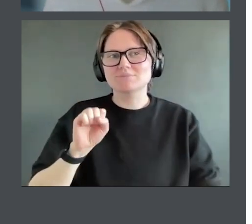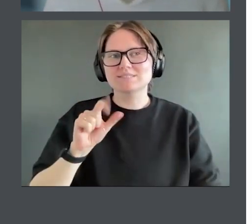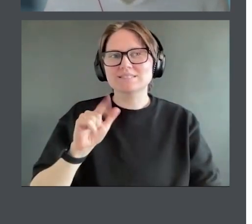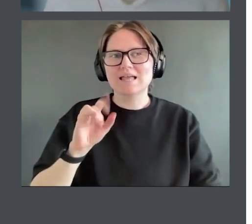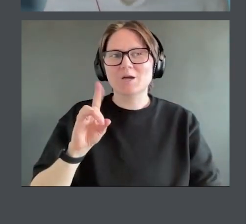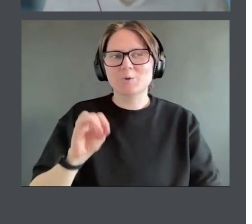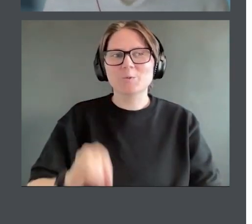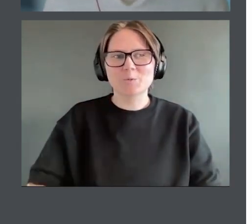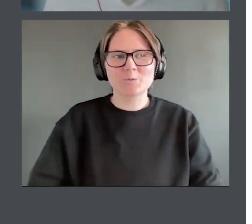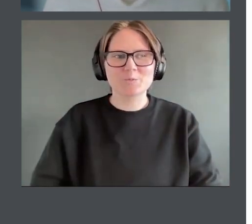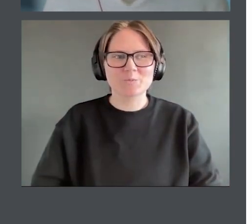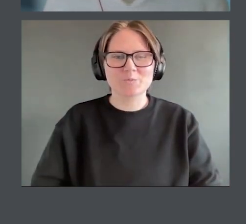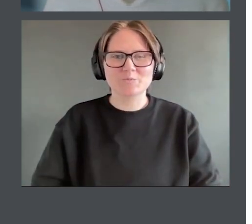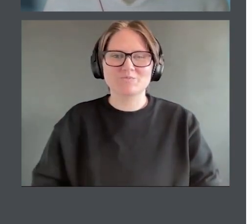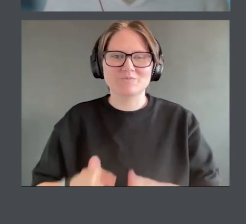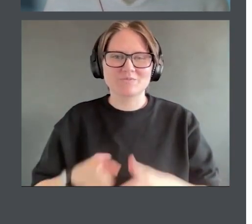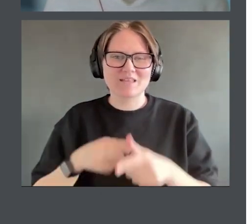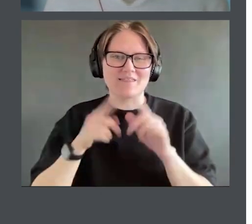and then we'll get started.